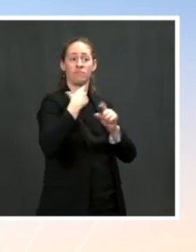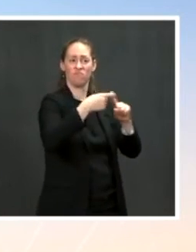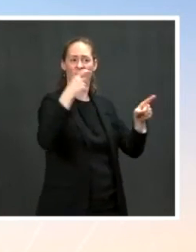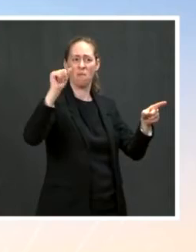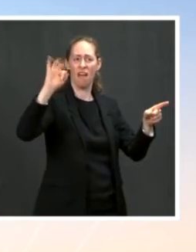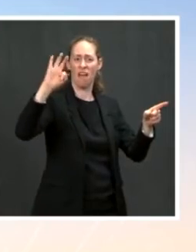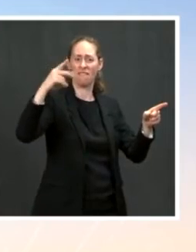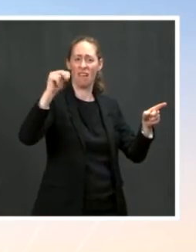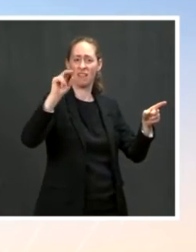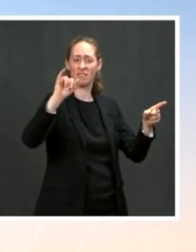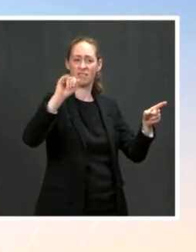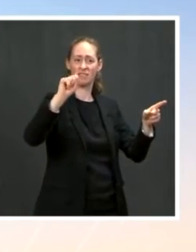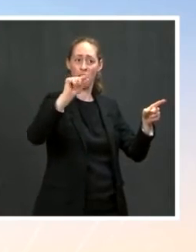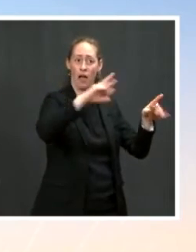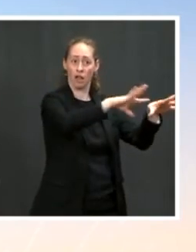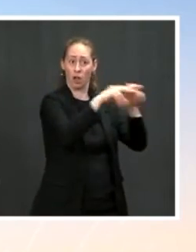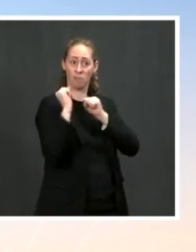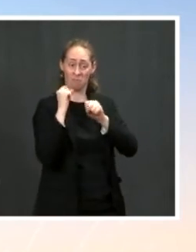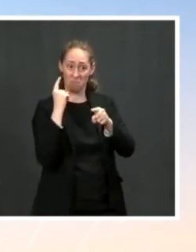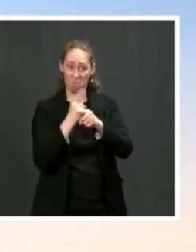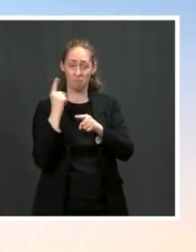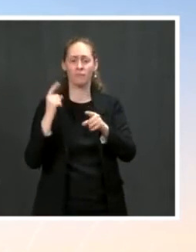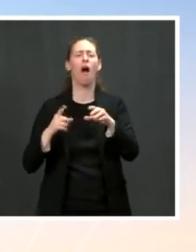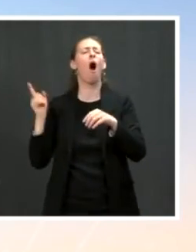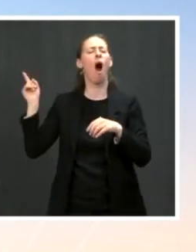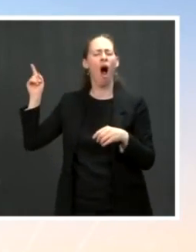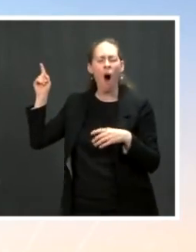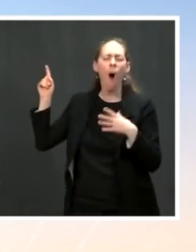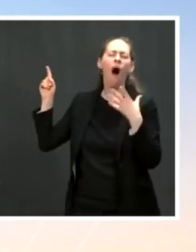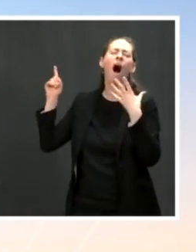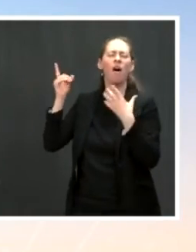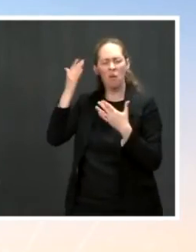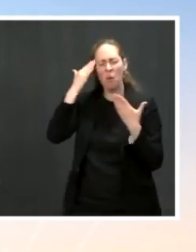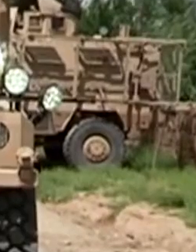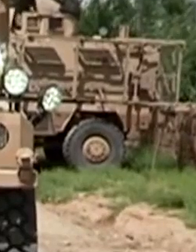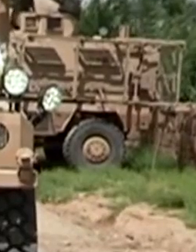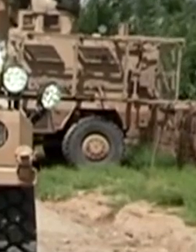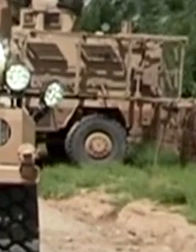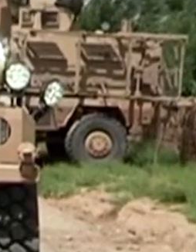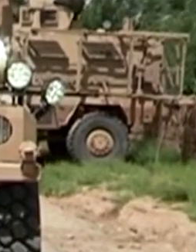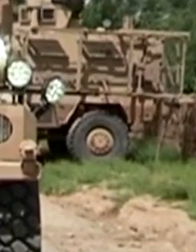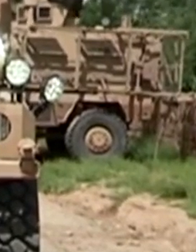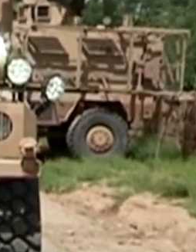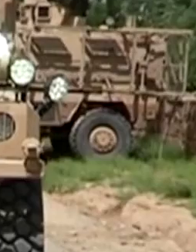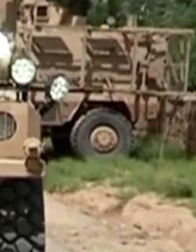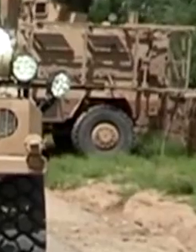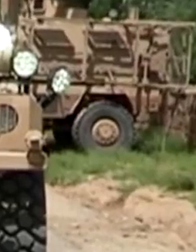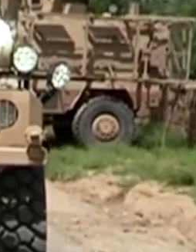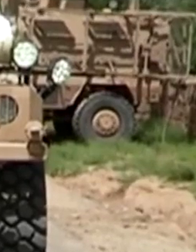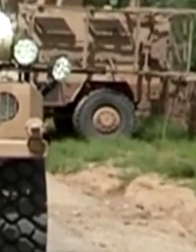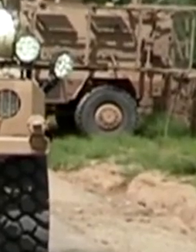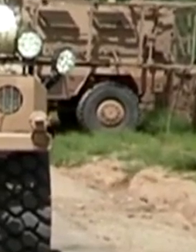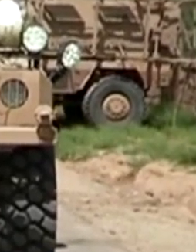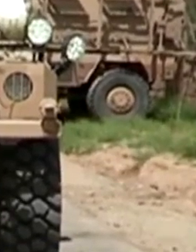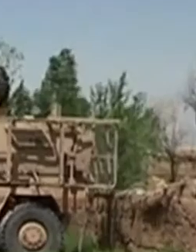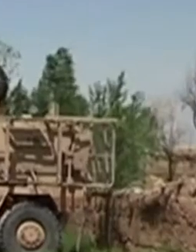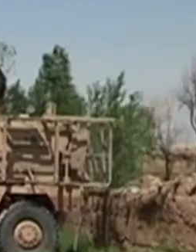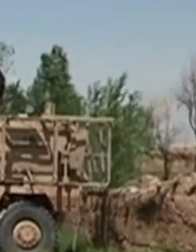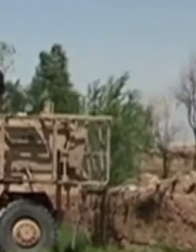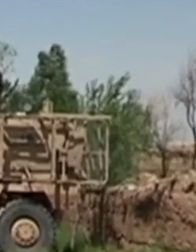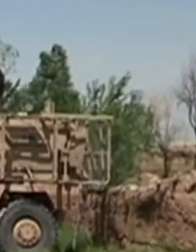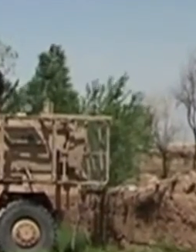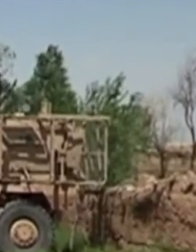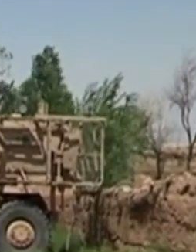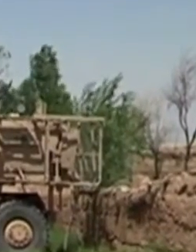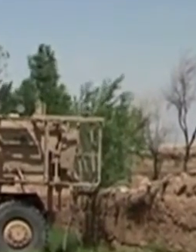president has utmost confidence in General Austin and his leadership. We believe that the most important steps we can take is to